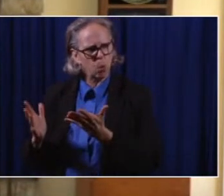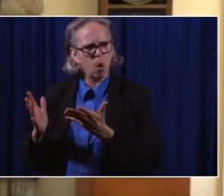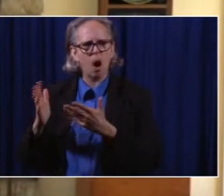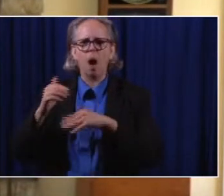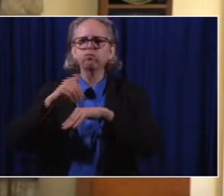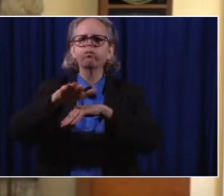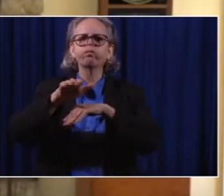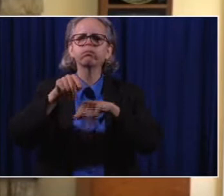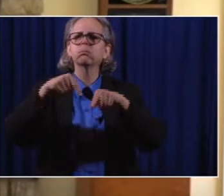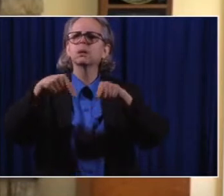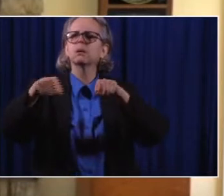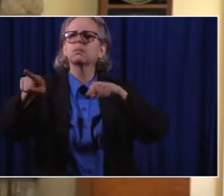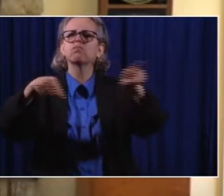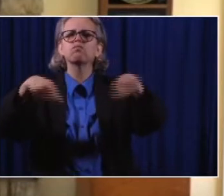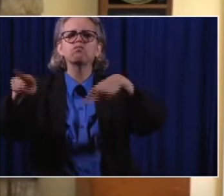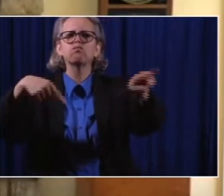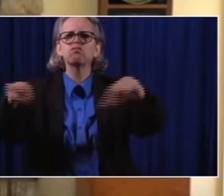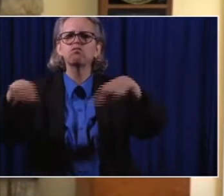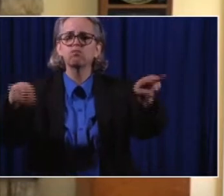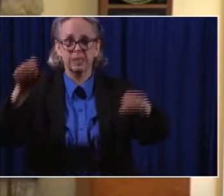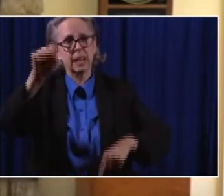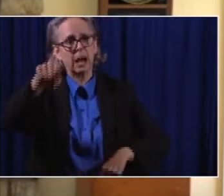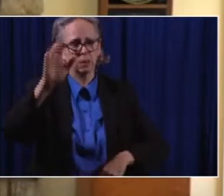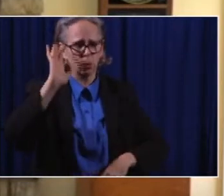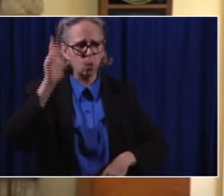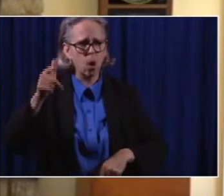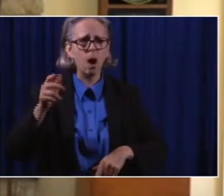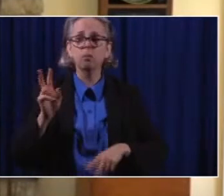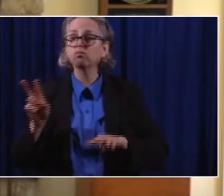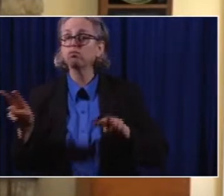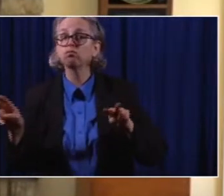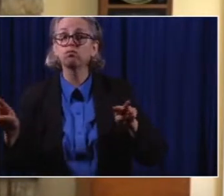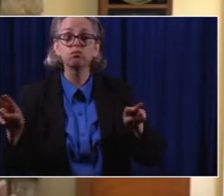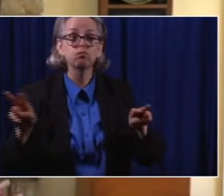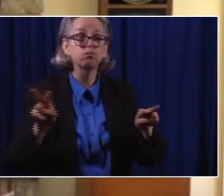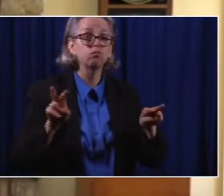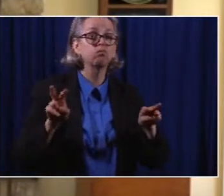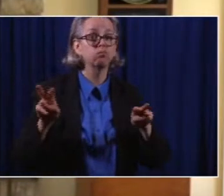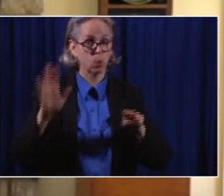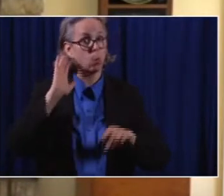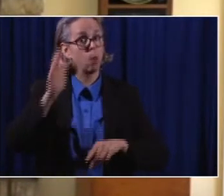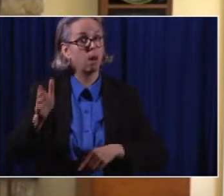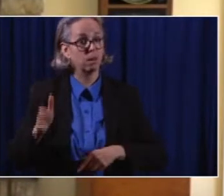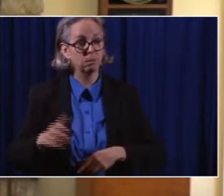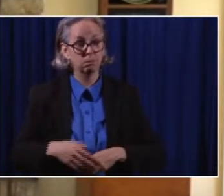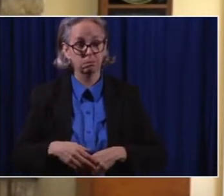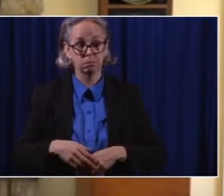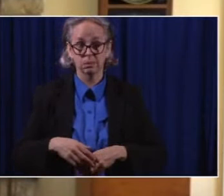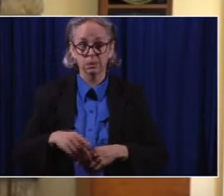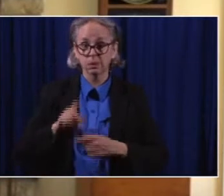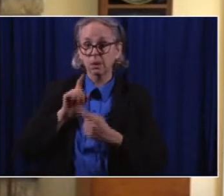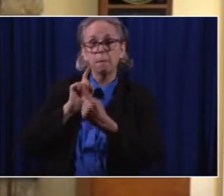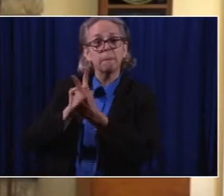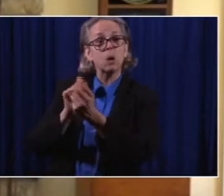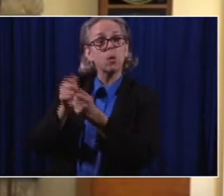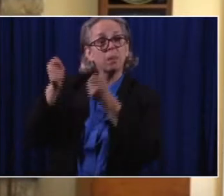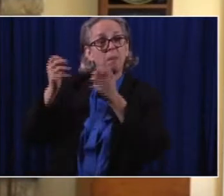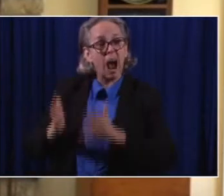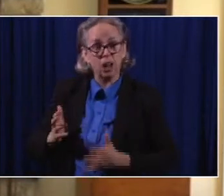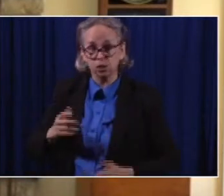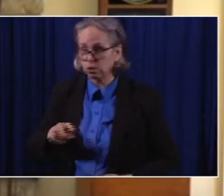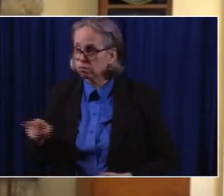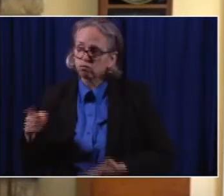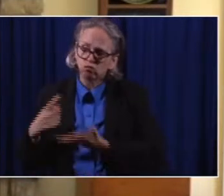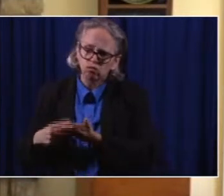stores. They will be assessing the situation. They will be meeting with the store manager, who's ever in charge on that shift, and kind